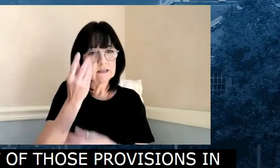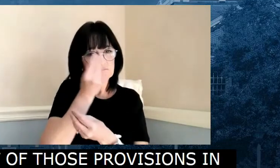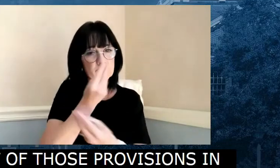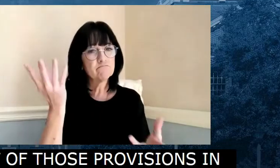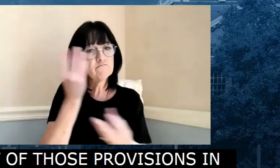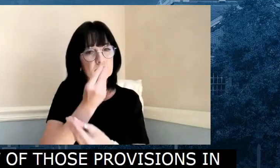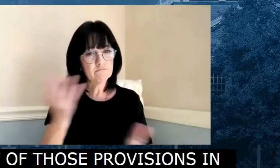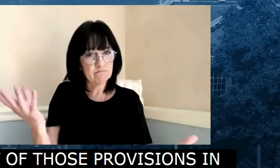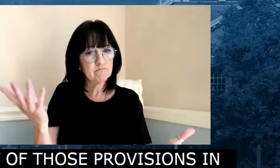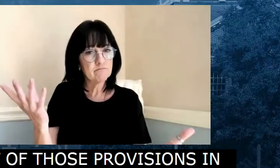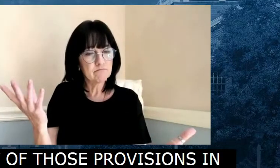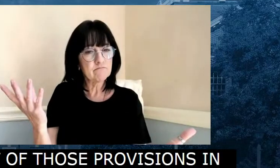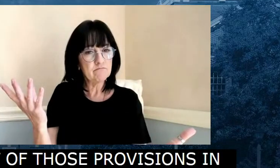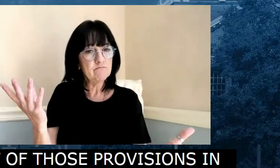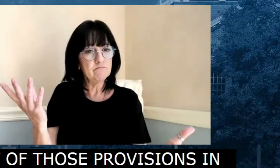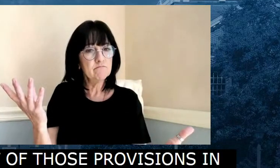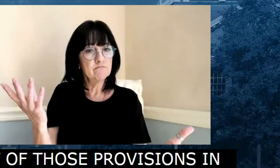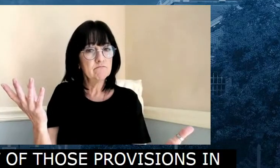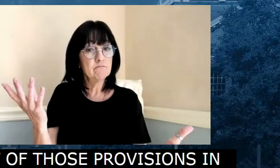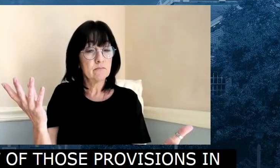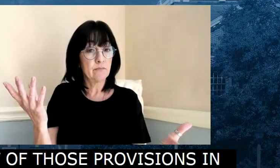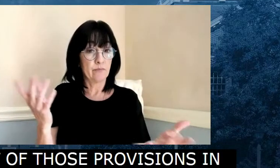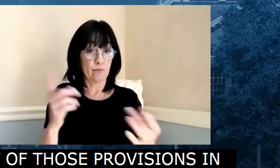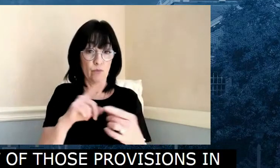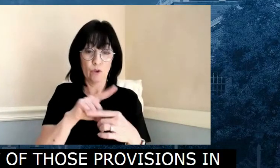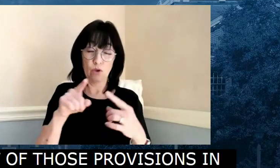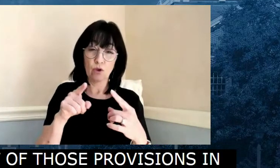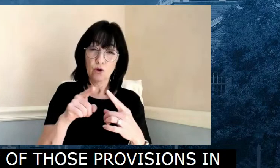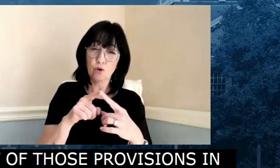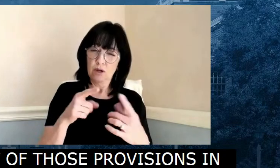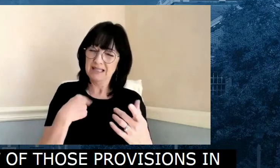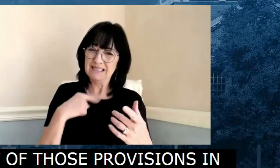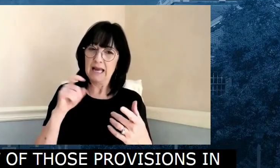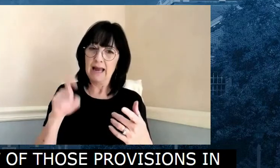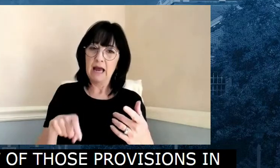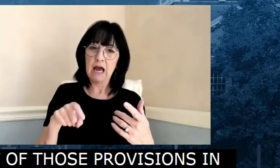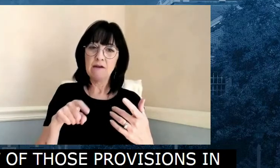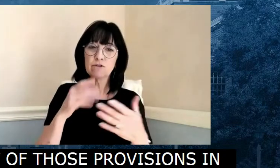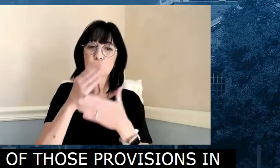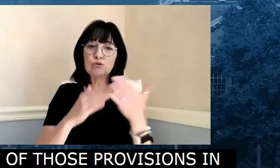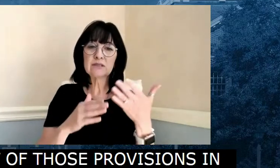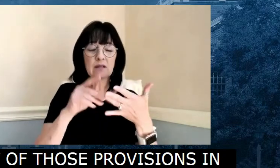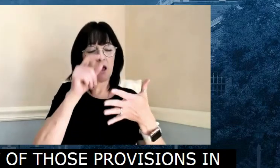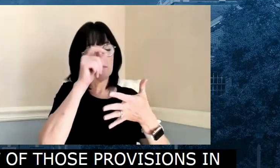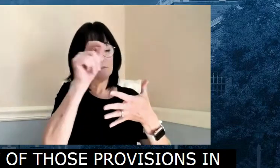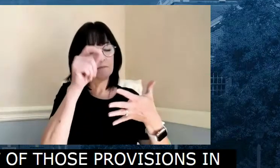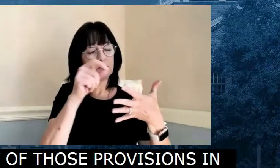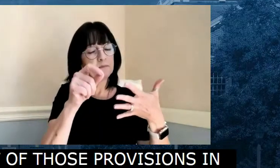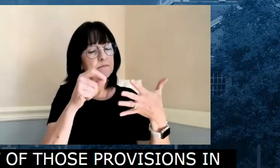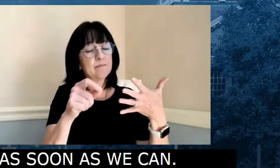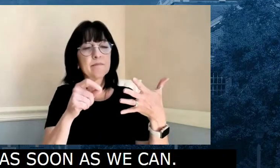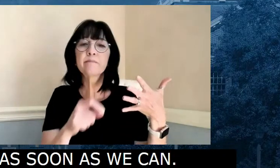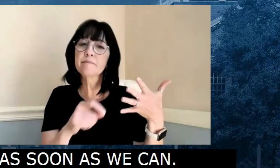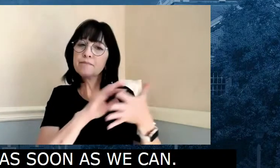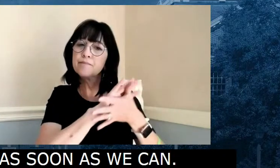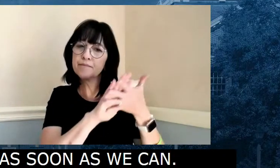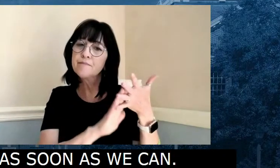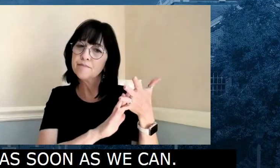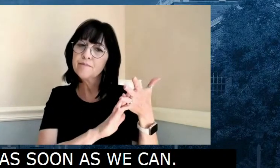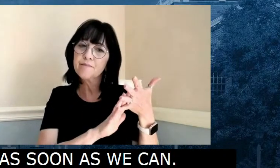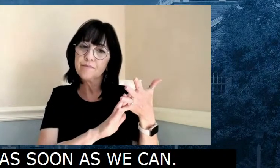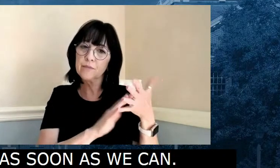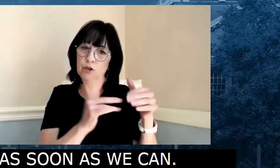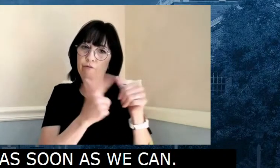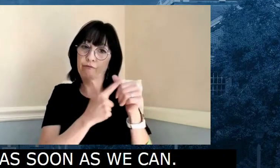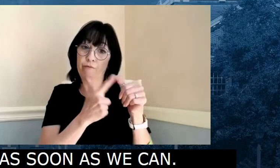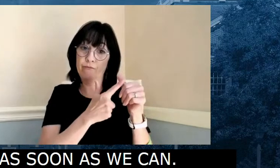as I said, as soon as we can, there are certain things that none comes immediately to mind that are in place